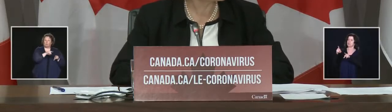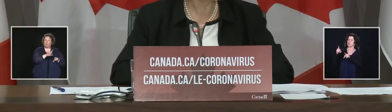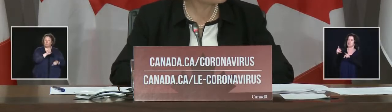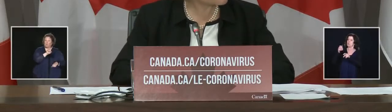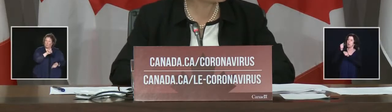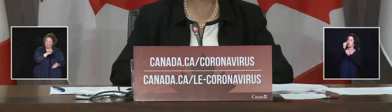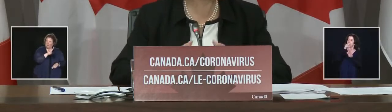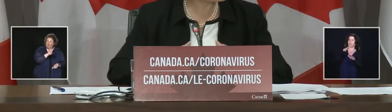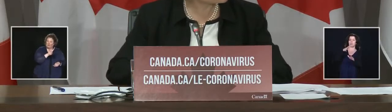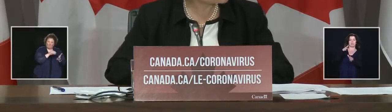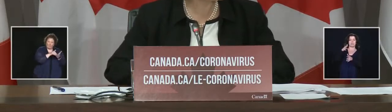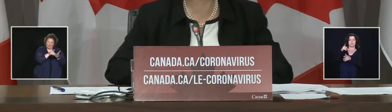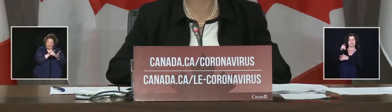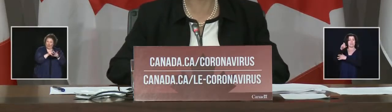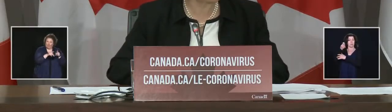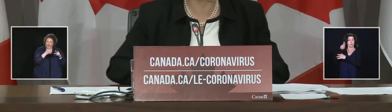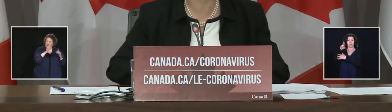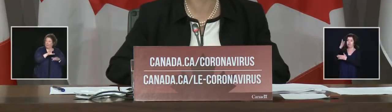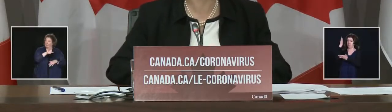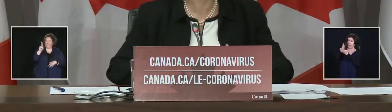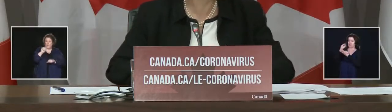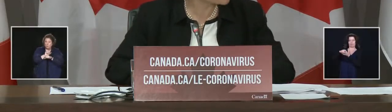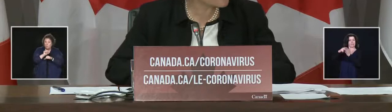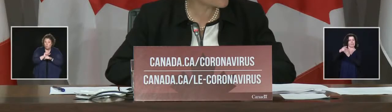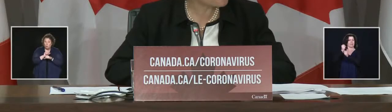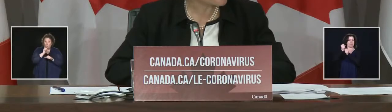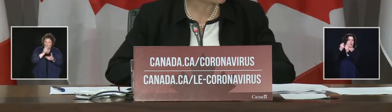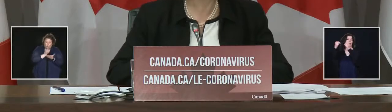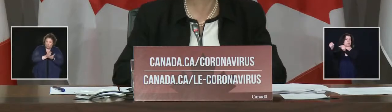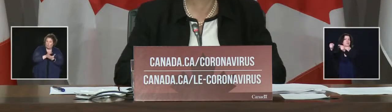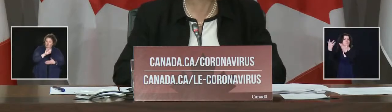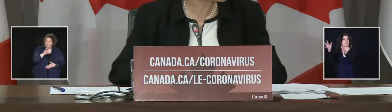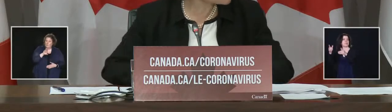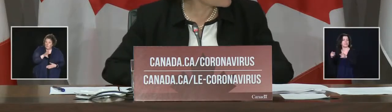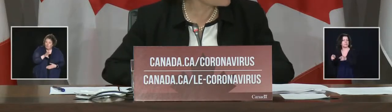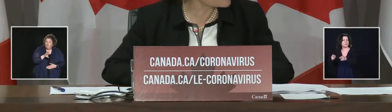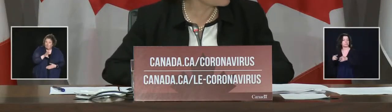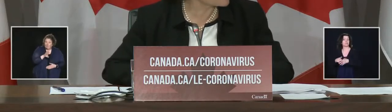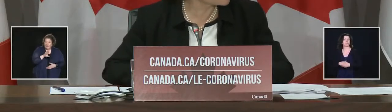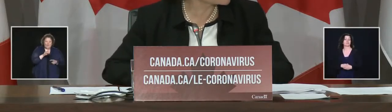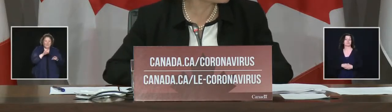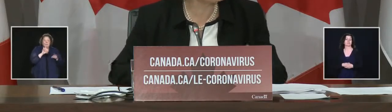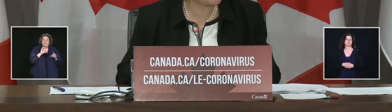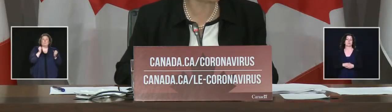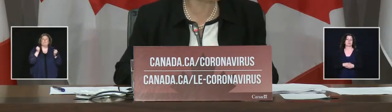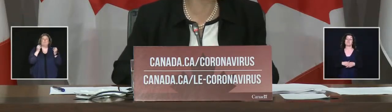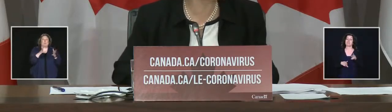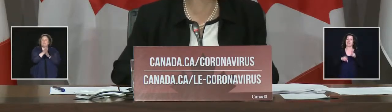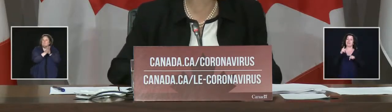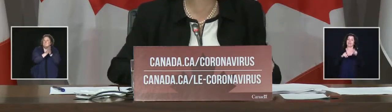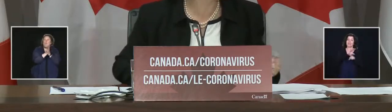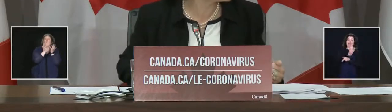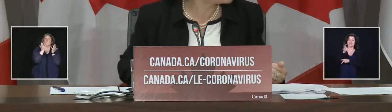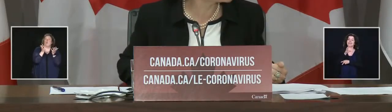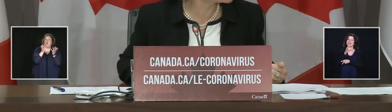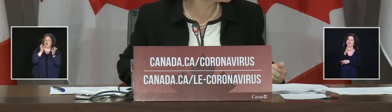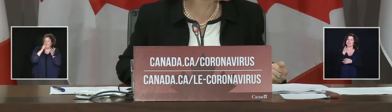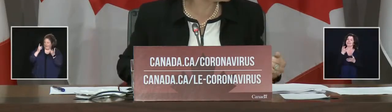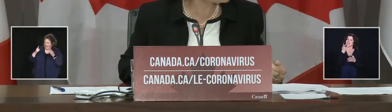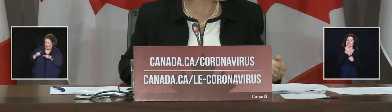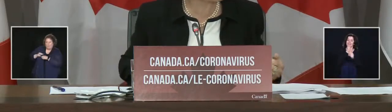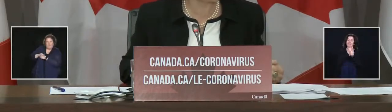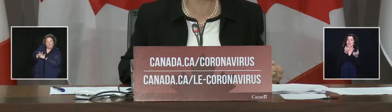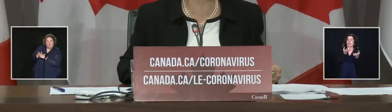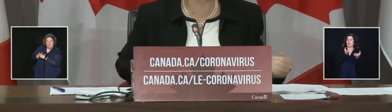that Canadians really want to work, but because of coronavirus, many people have been unable to